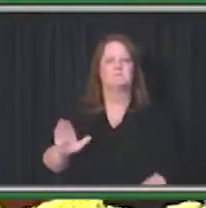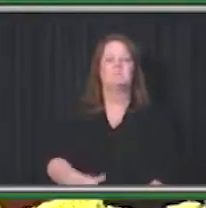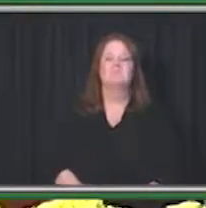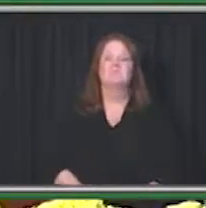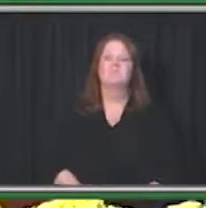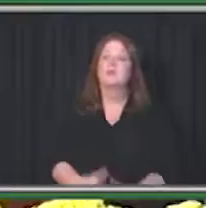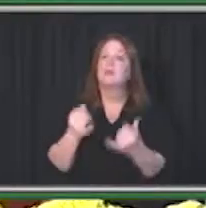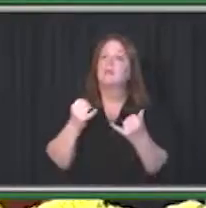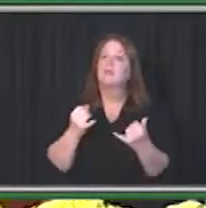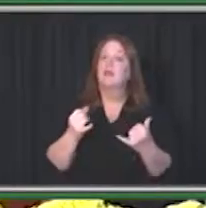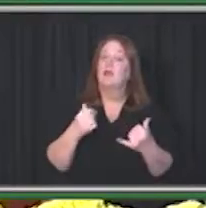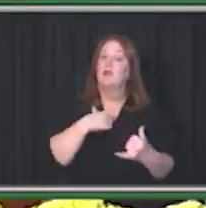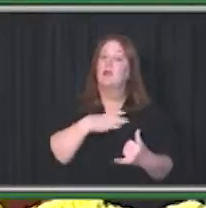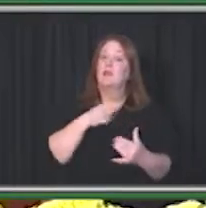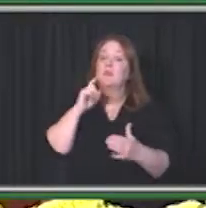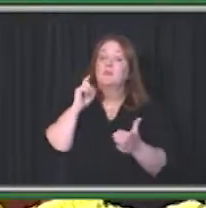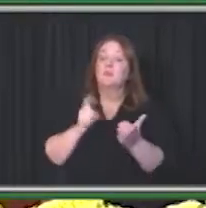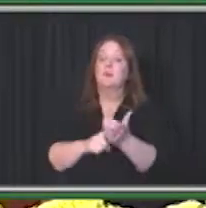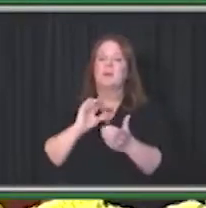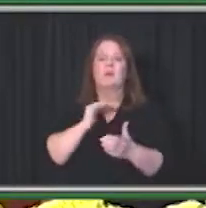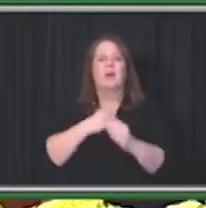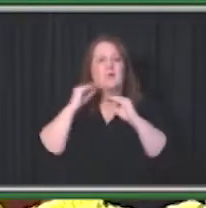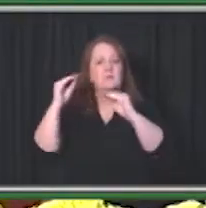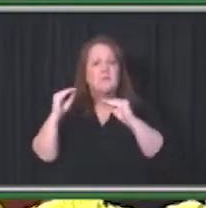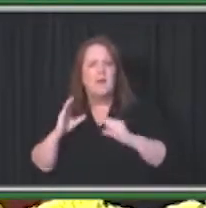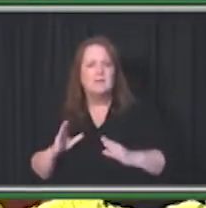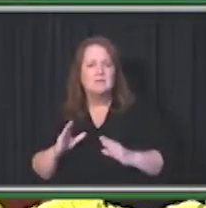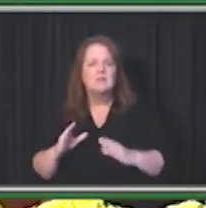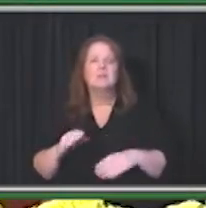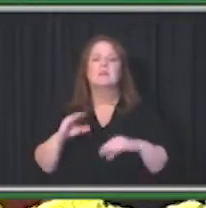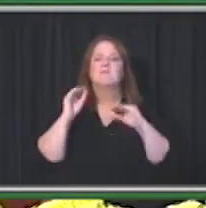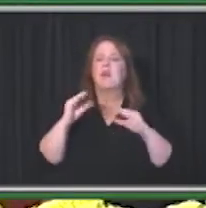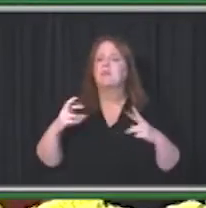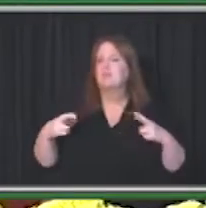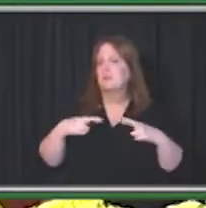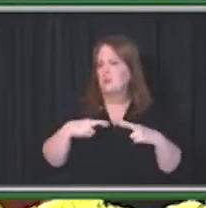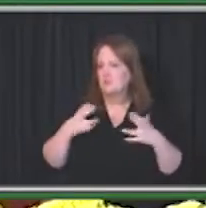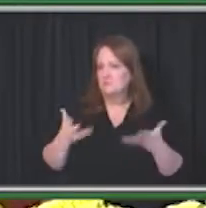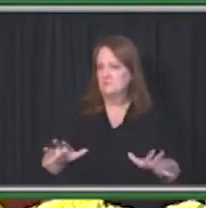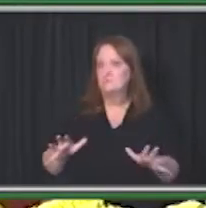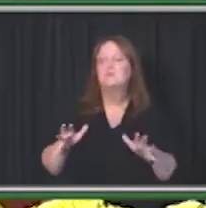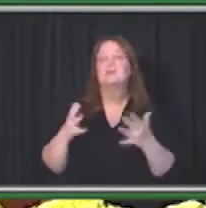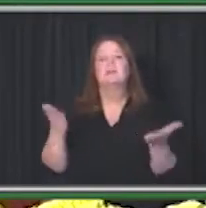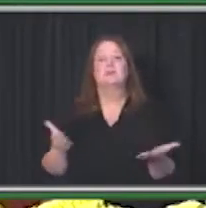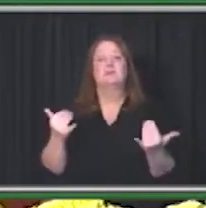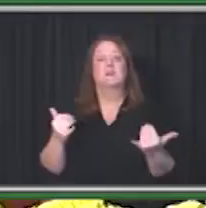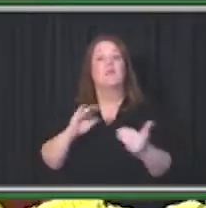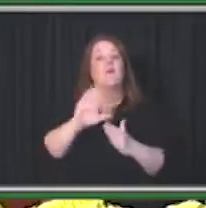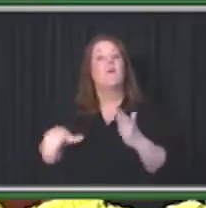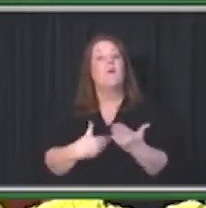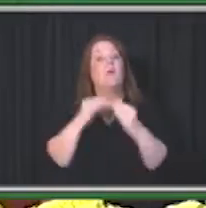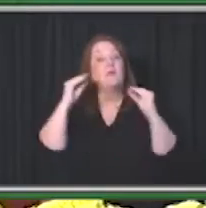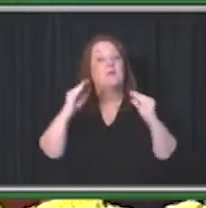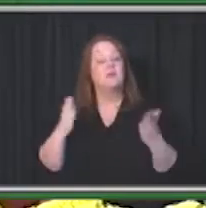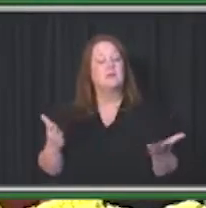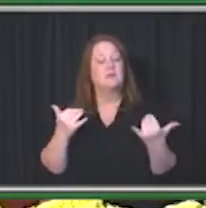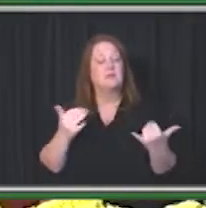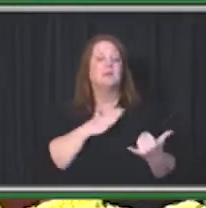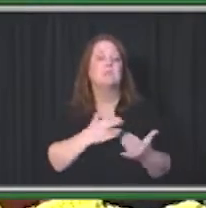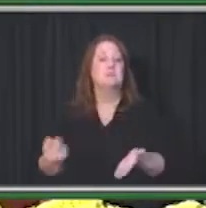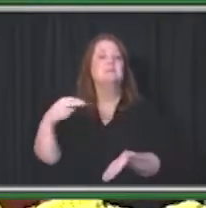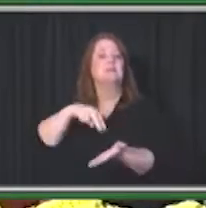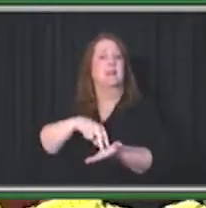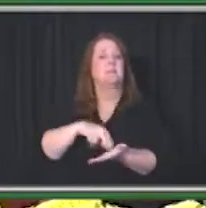At this time, I'd like to also recognize our dedicated faculty, Faculty Emeriti, who are with us today. Would all the faculty here today please stand